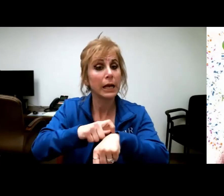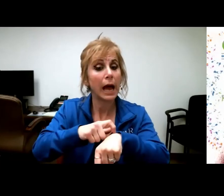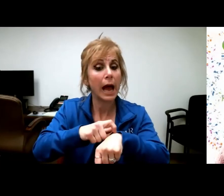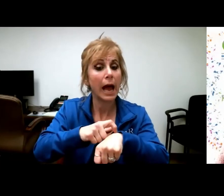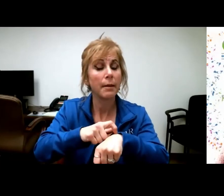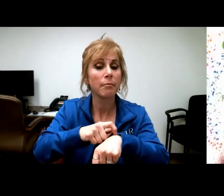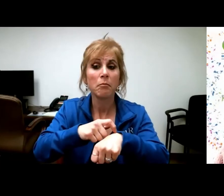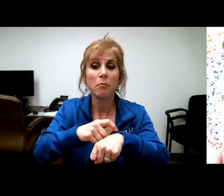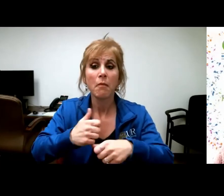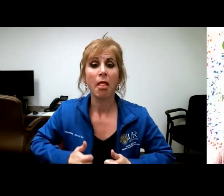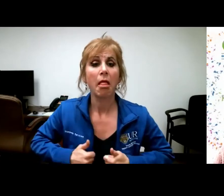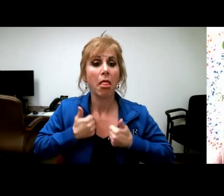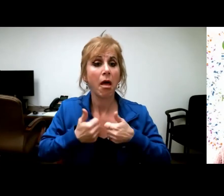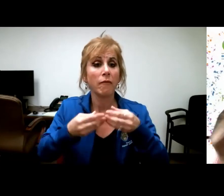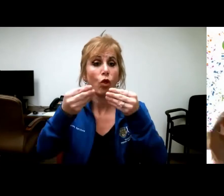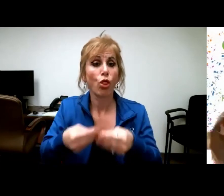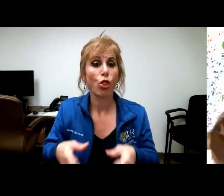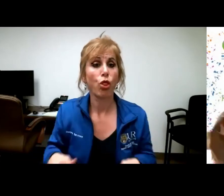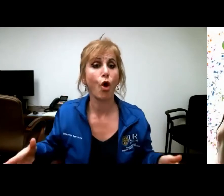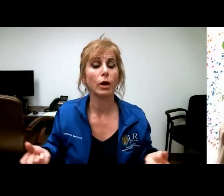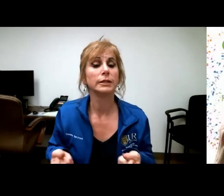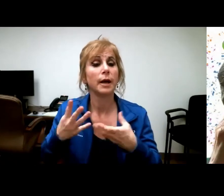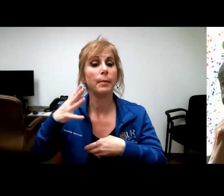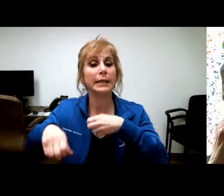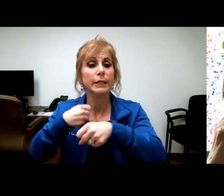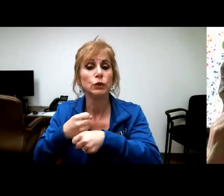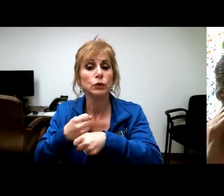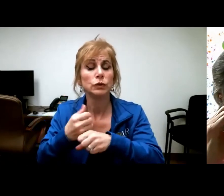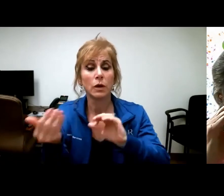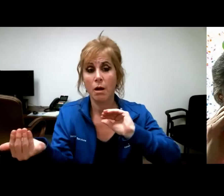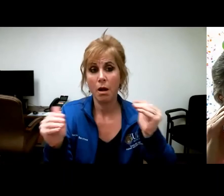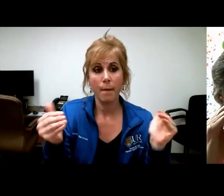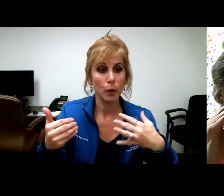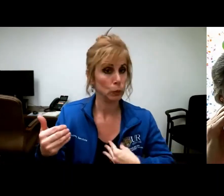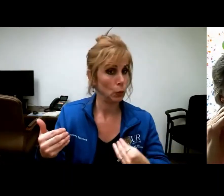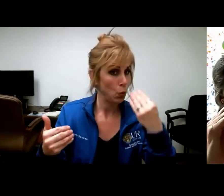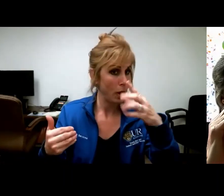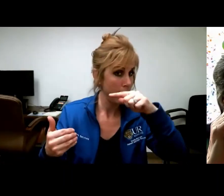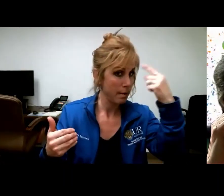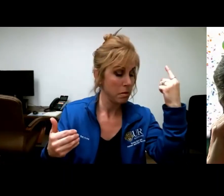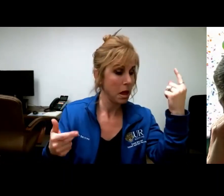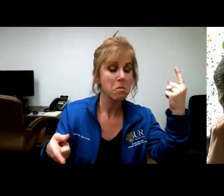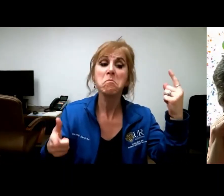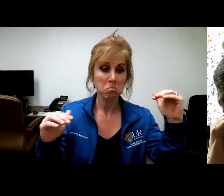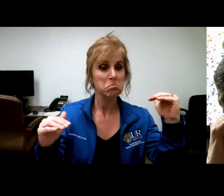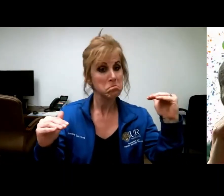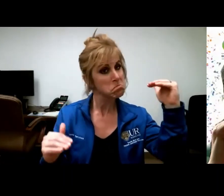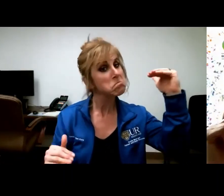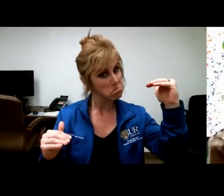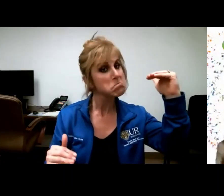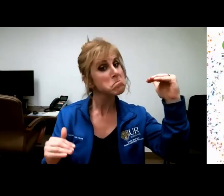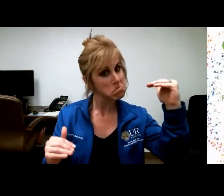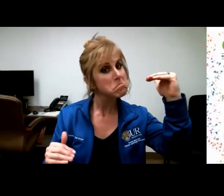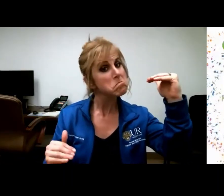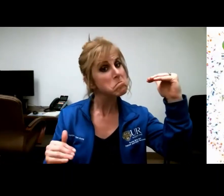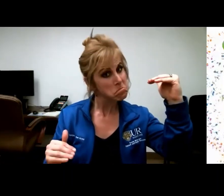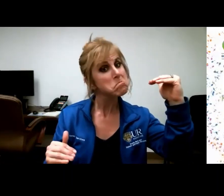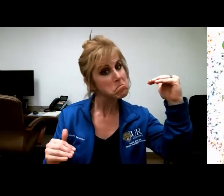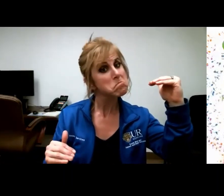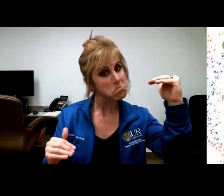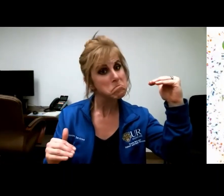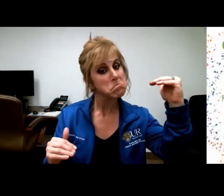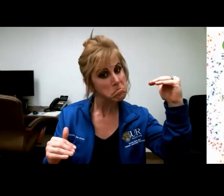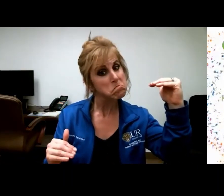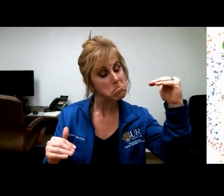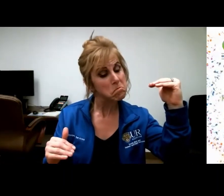and sometimes the same as it is for whites, and sometimes lower. However, for every